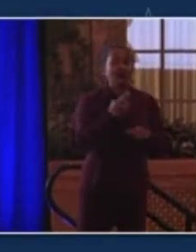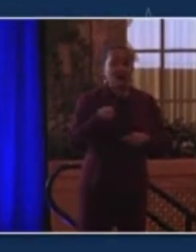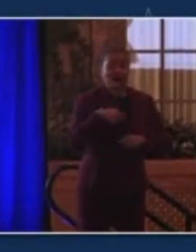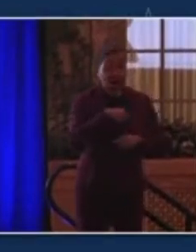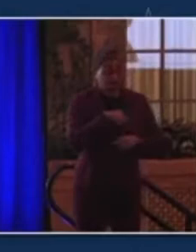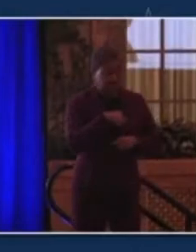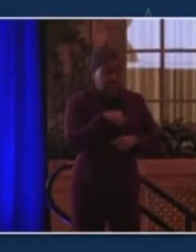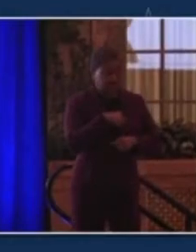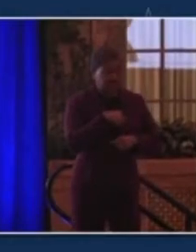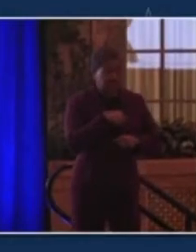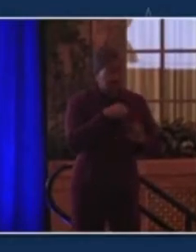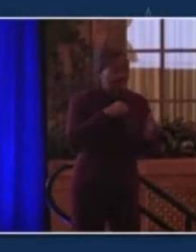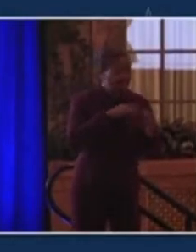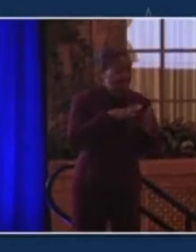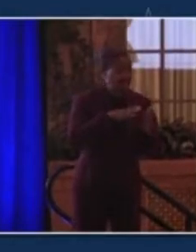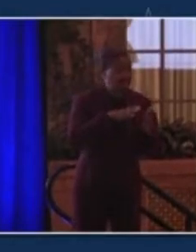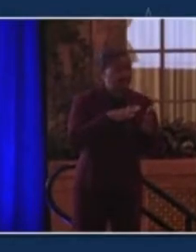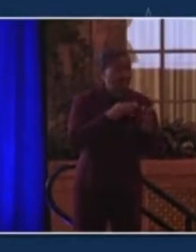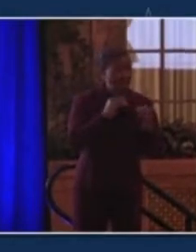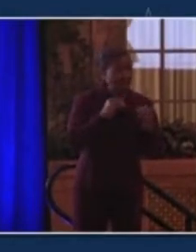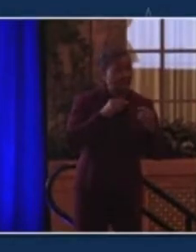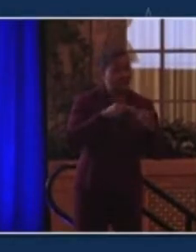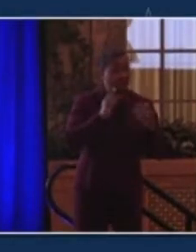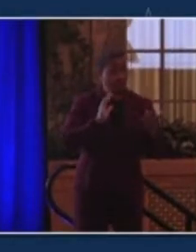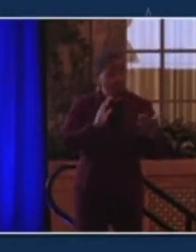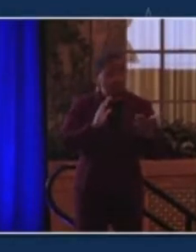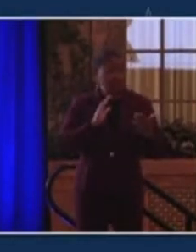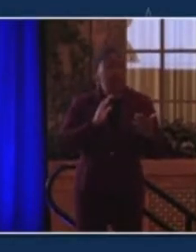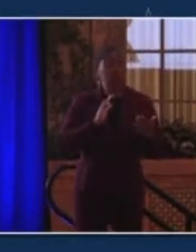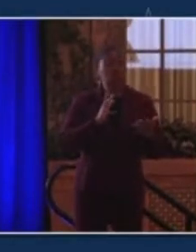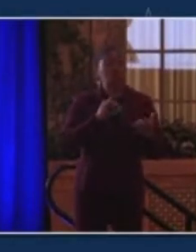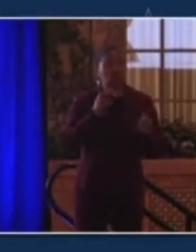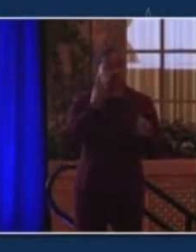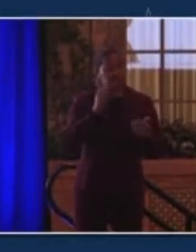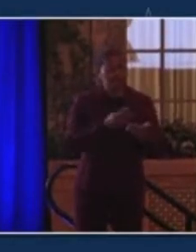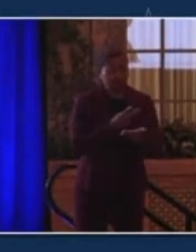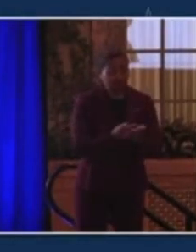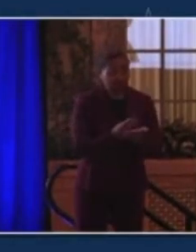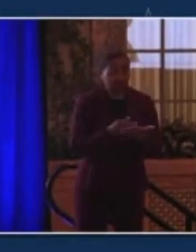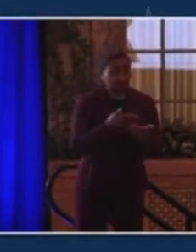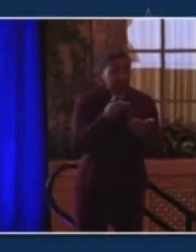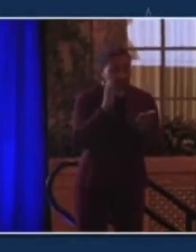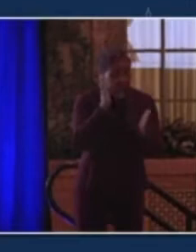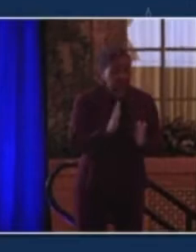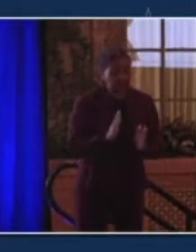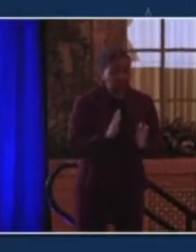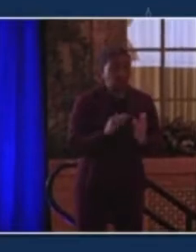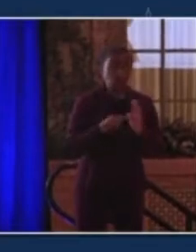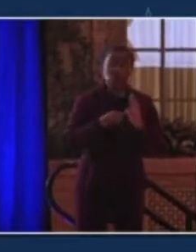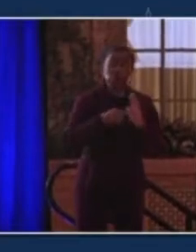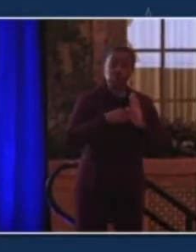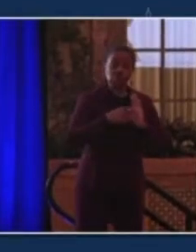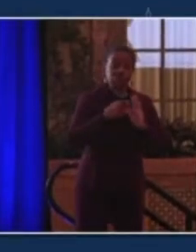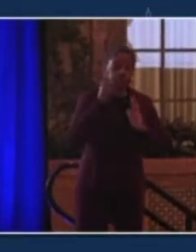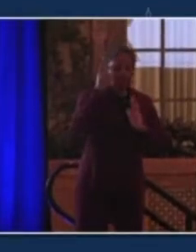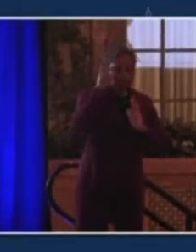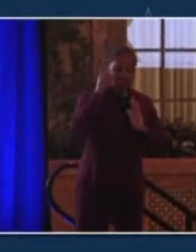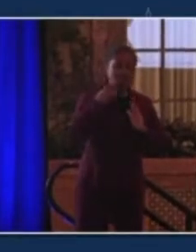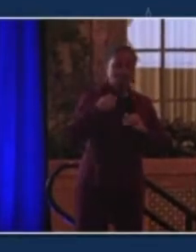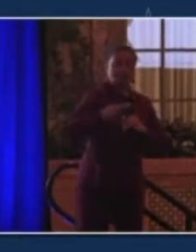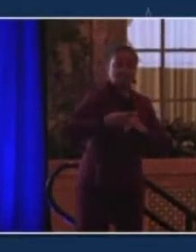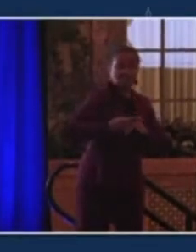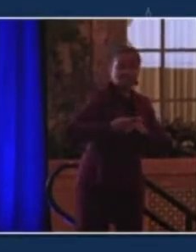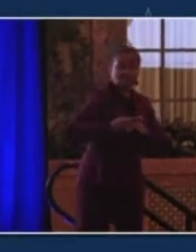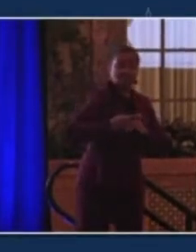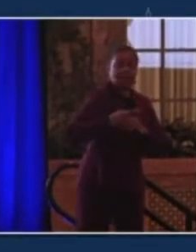face of opponents committed to seeing him fail. Our next speakers give witness to his political legacy and the promises